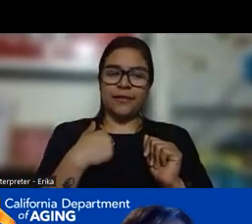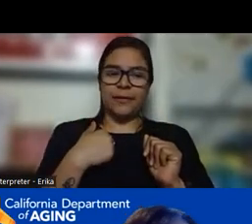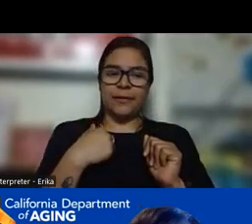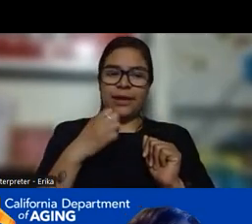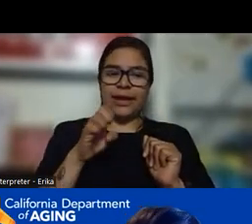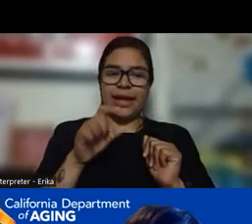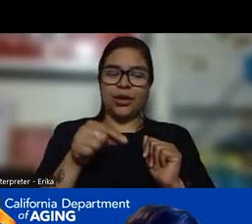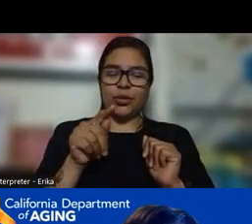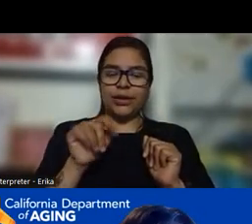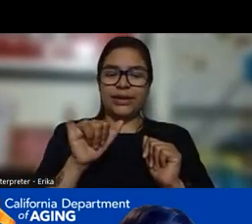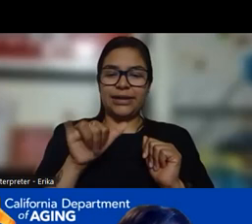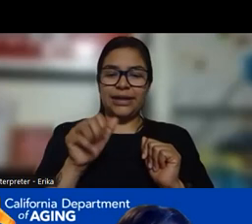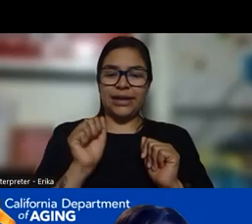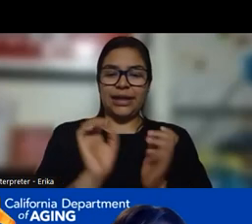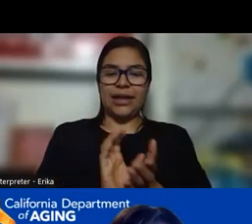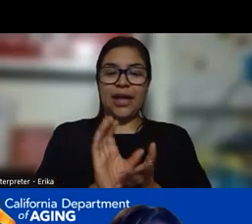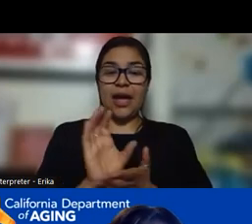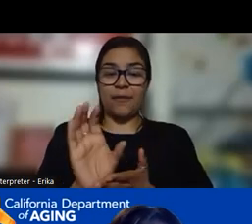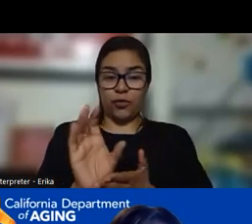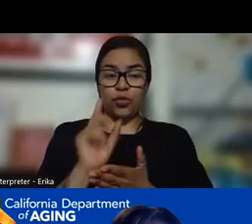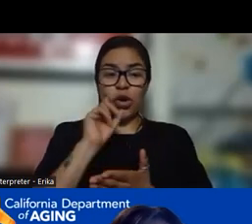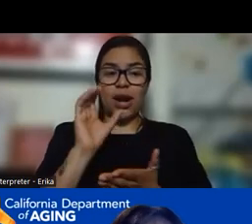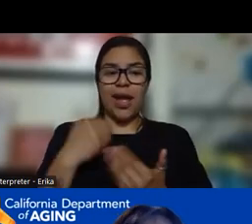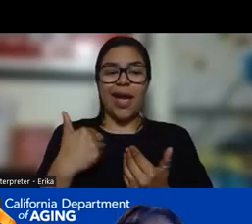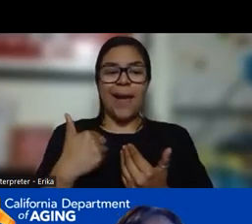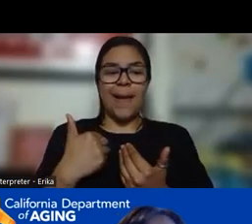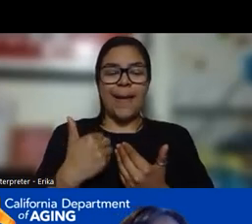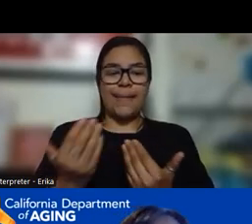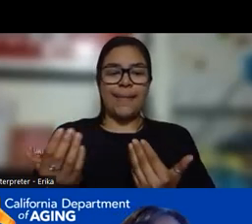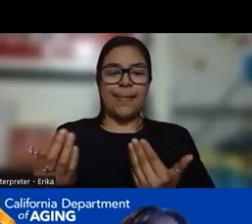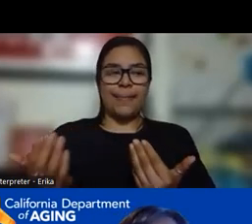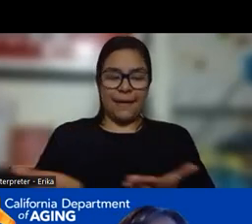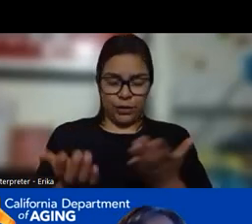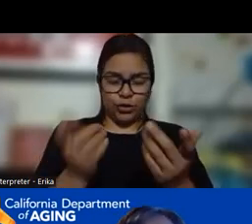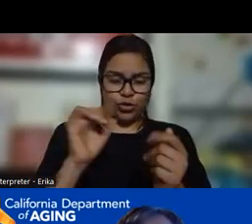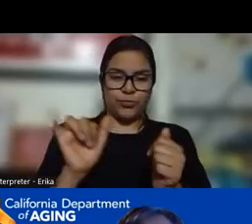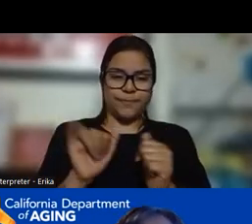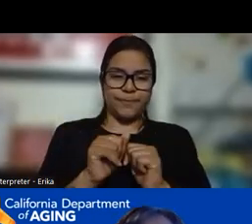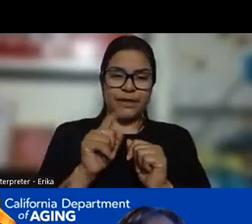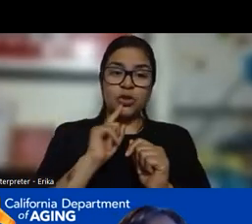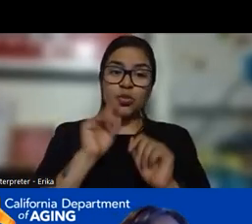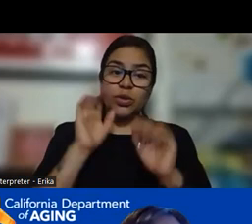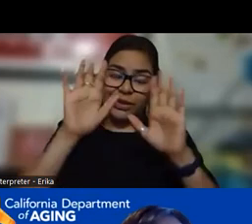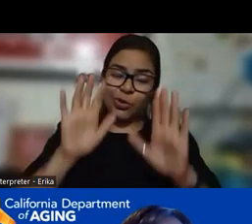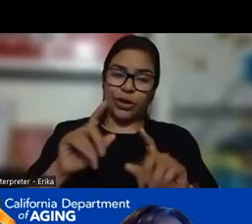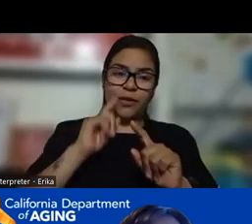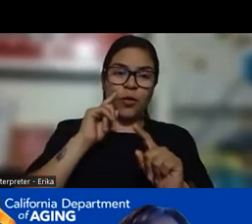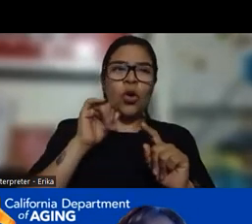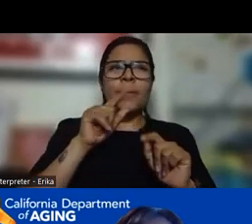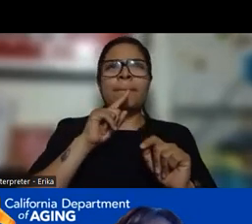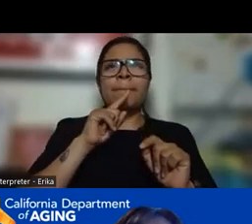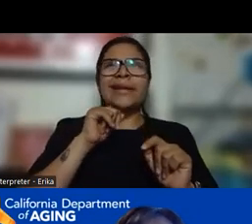that are happening across the California Health and Human Services Agency, which is really awesome because instead of reinventing the